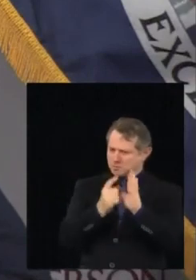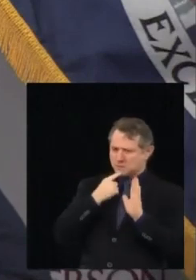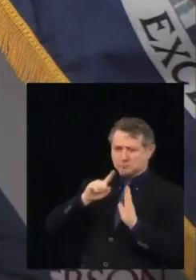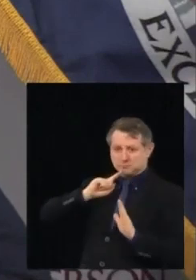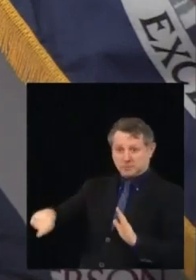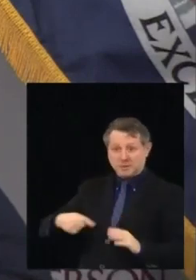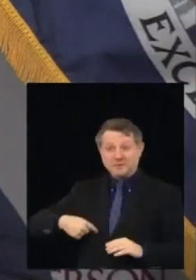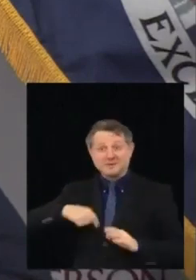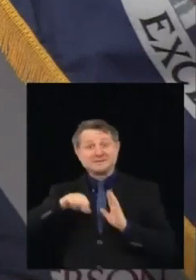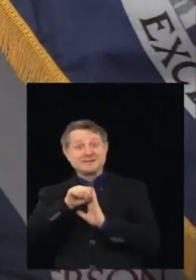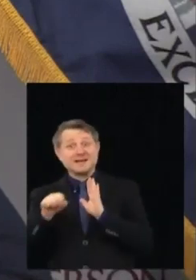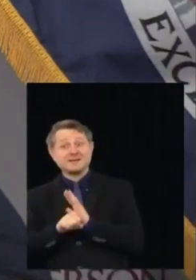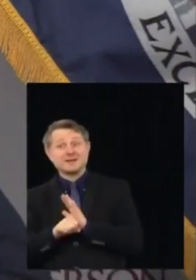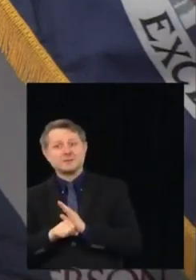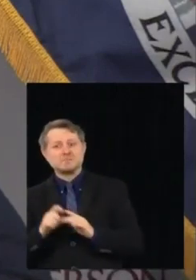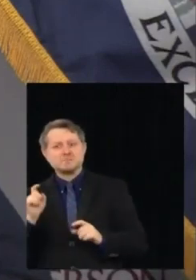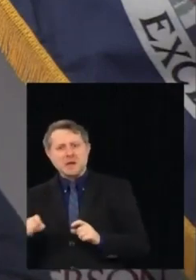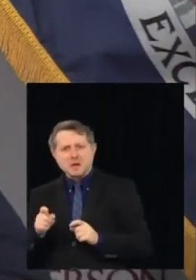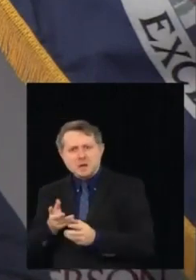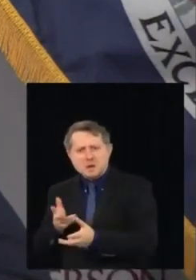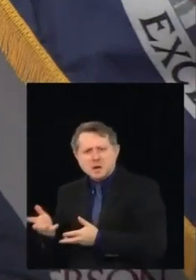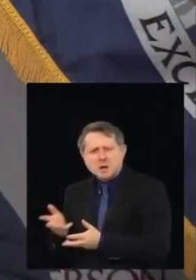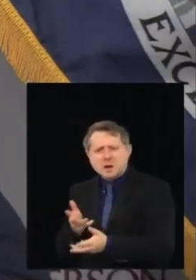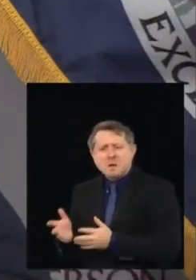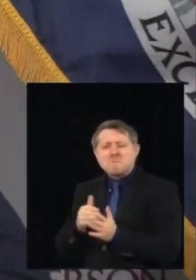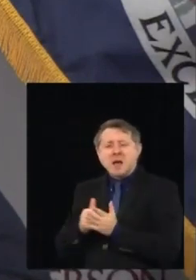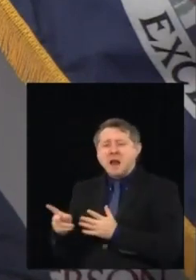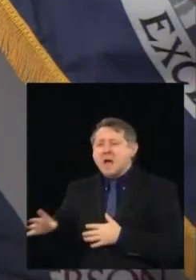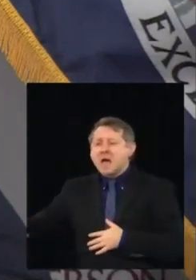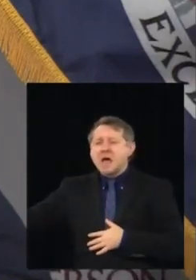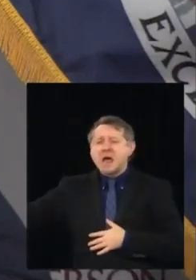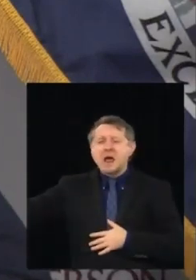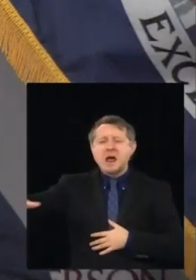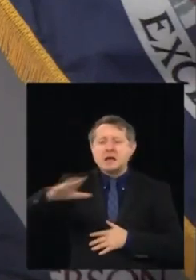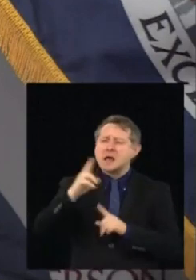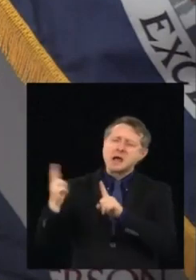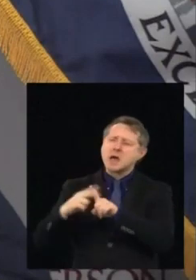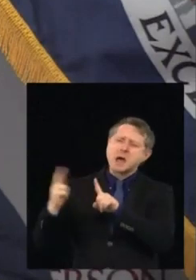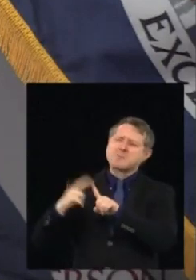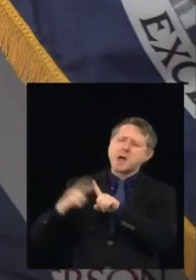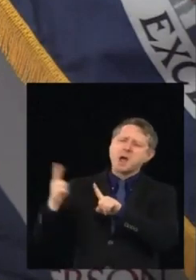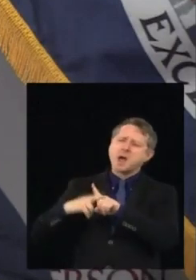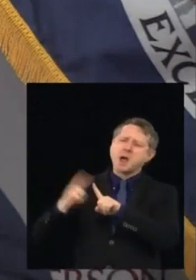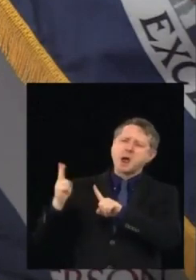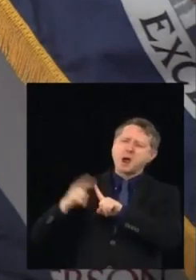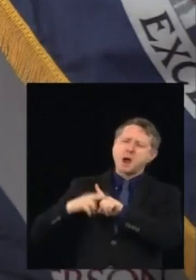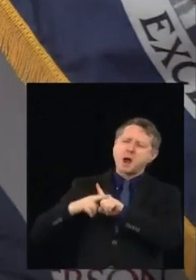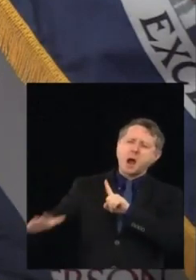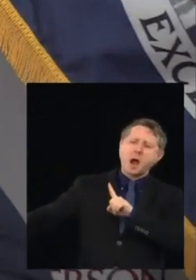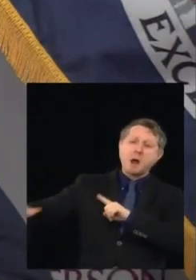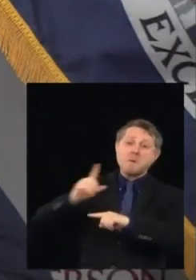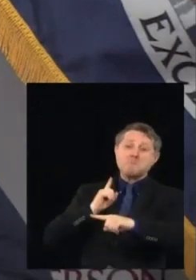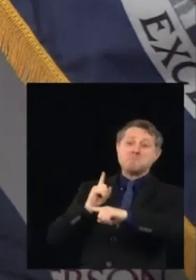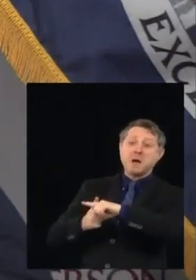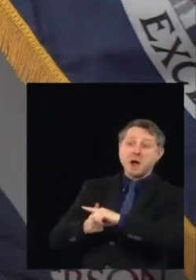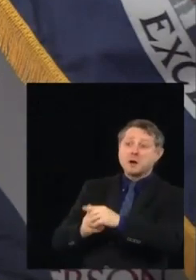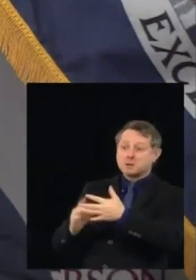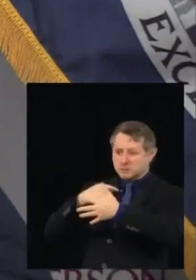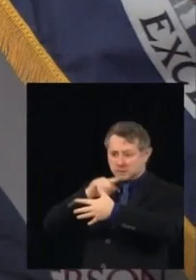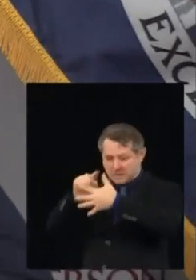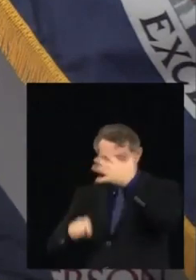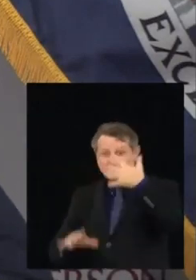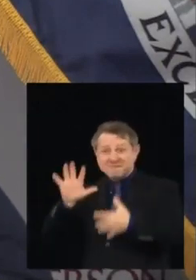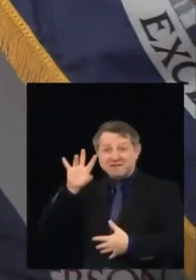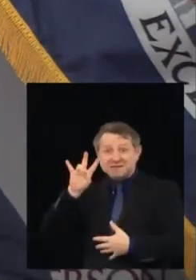literally millions of claims and meet all those certifications. It crashes